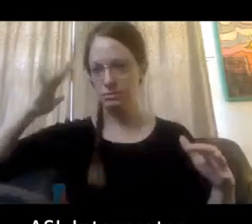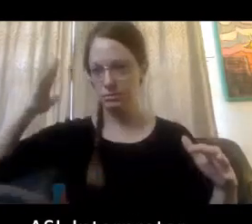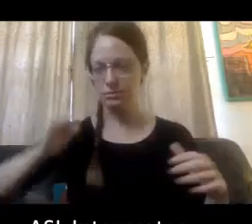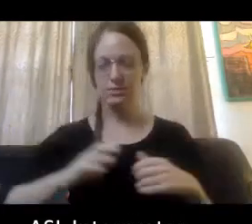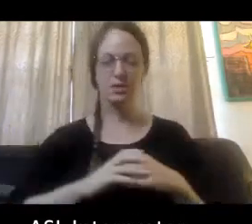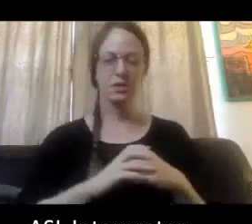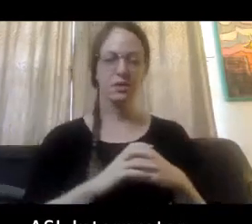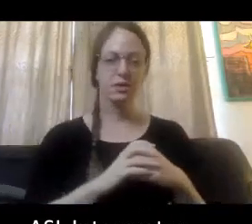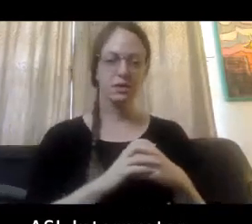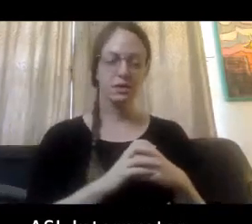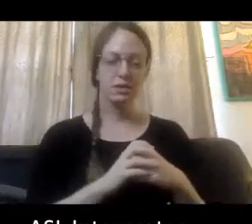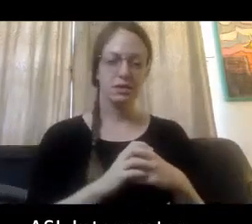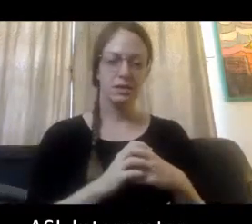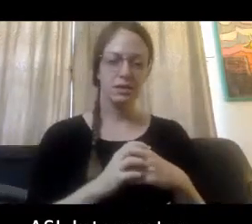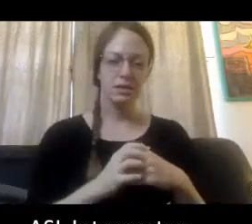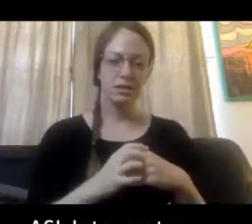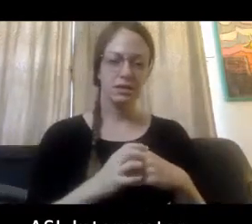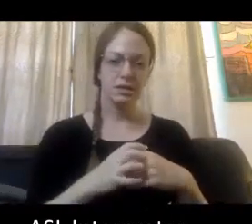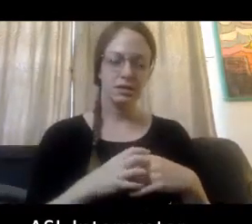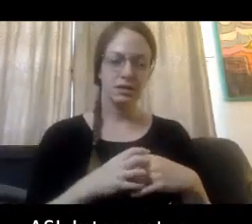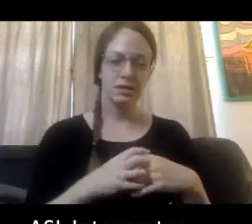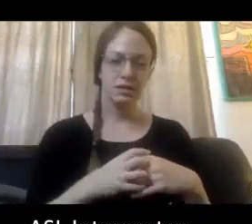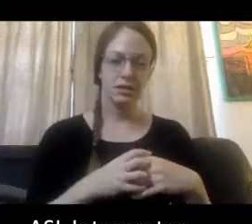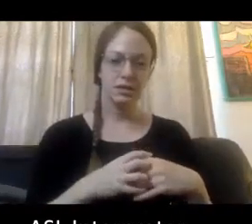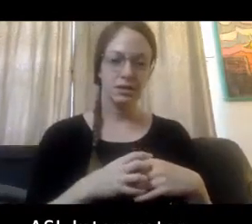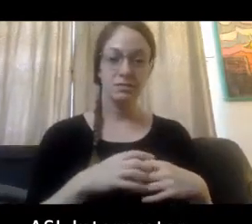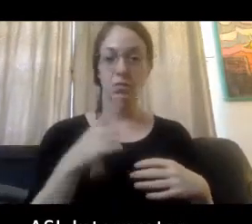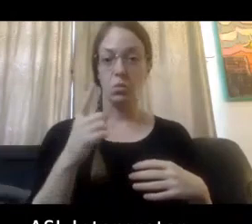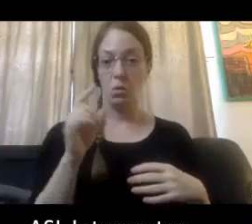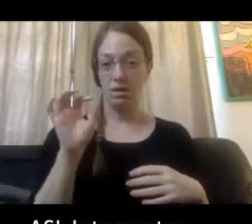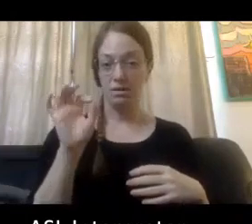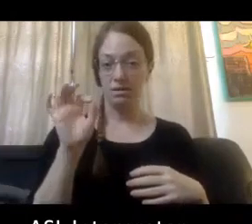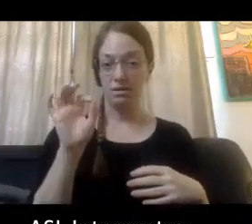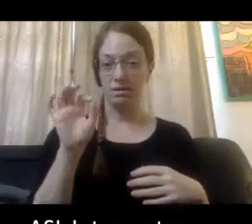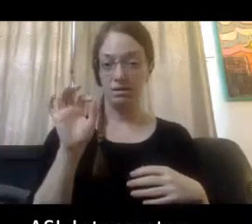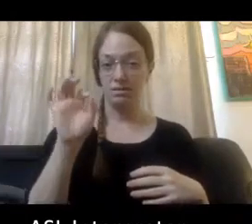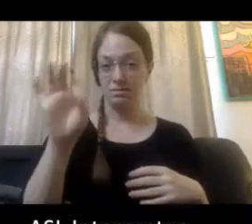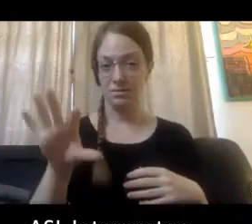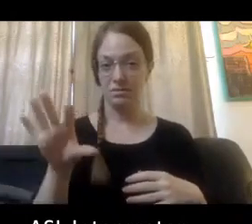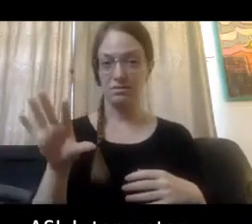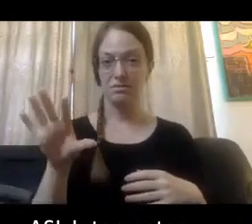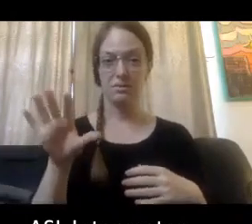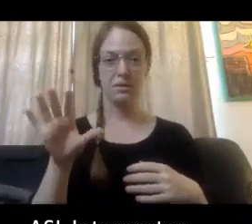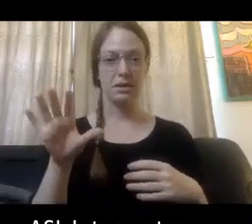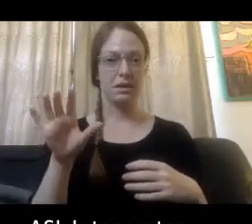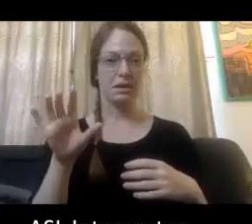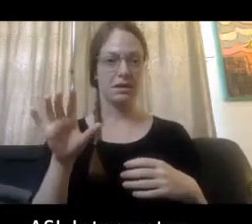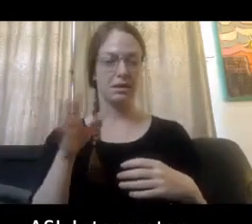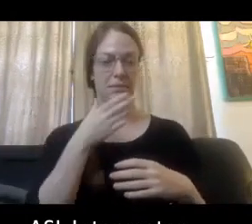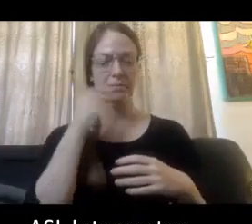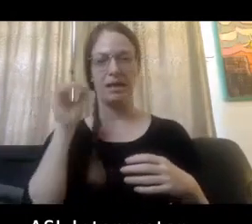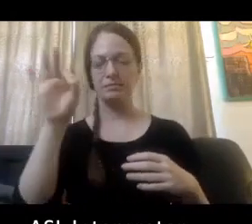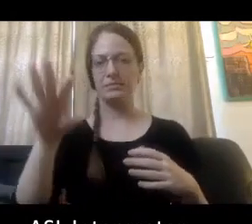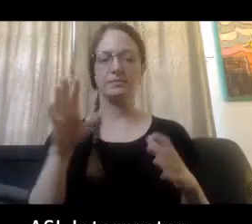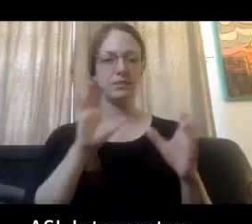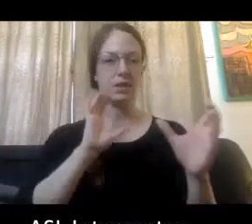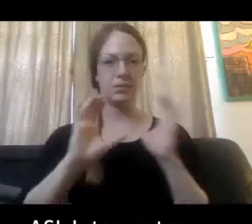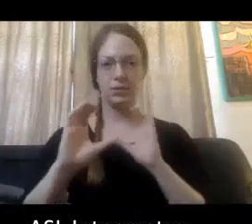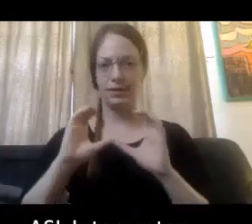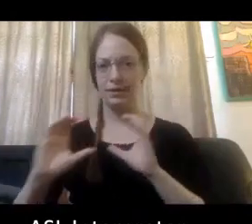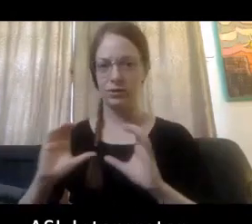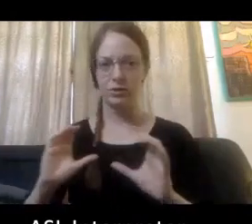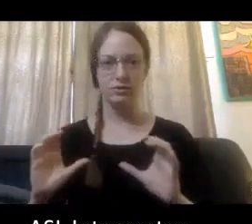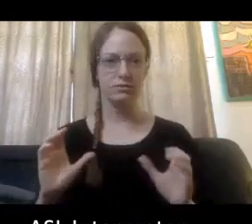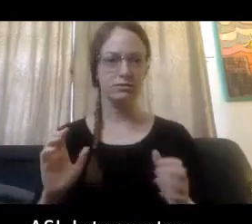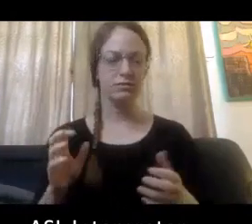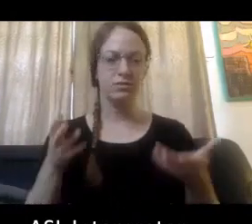And I think the one tip is just communication. I think we've really used all the resources around us to